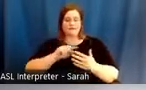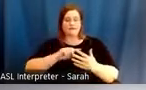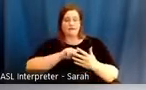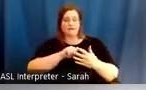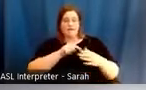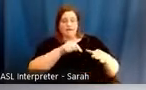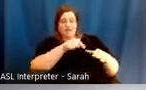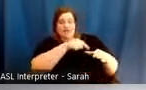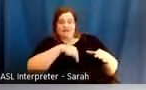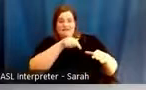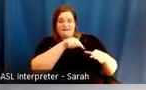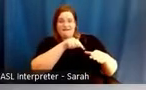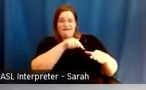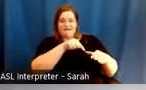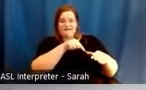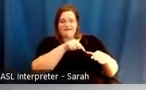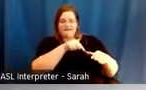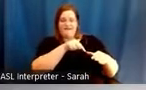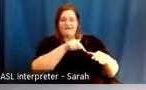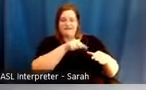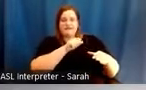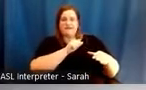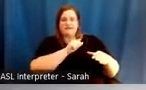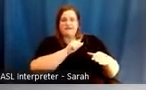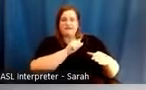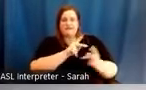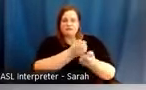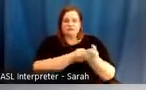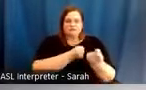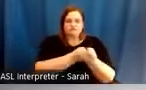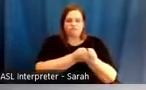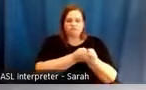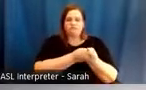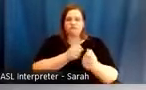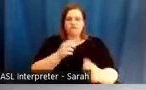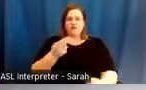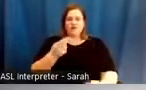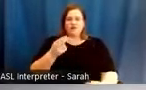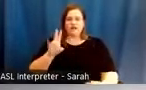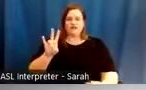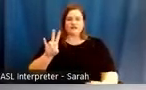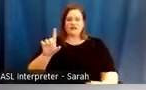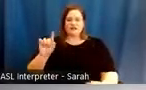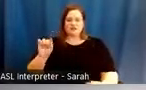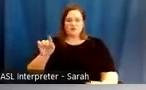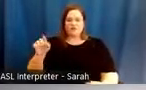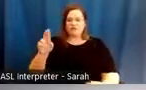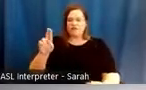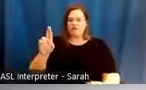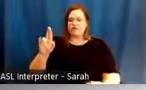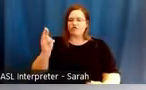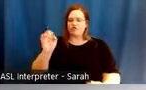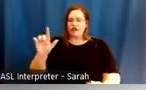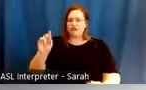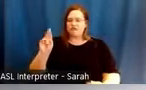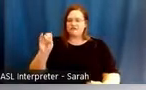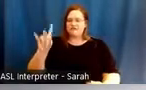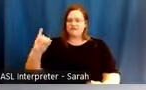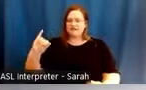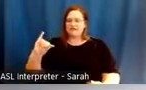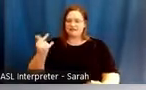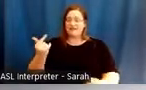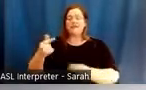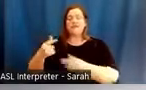They were the people behind H720, which Rachel Seelig talked about, and H720